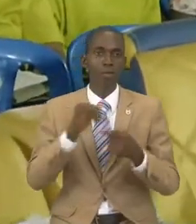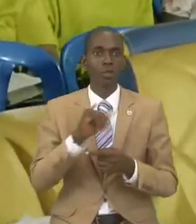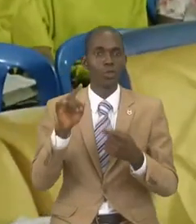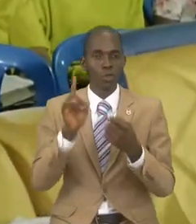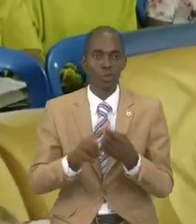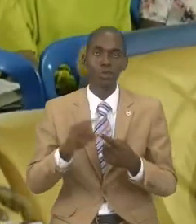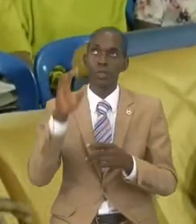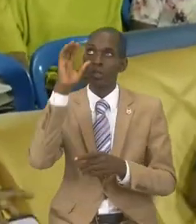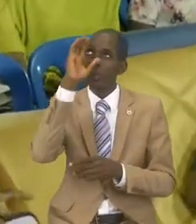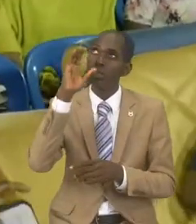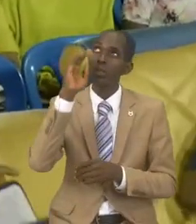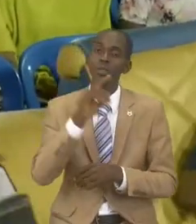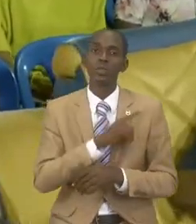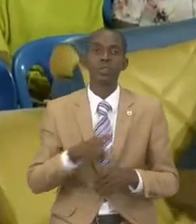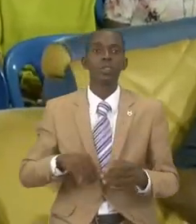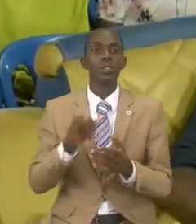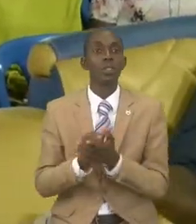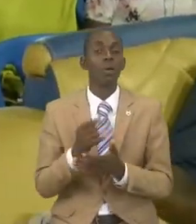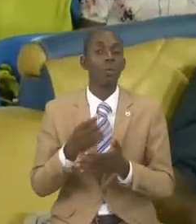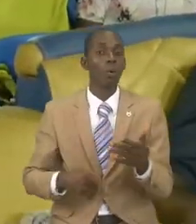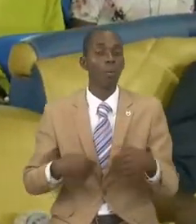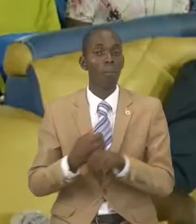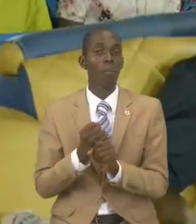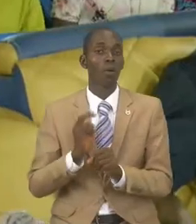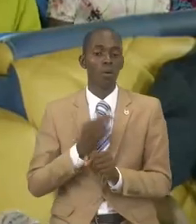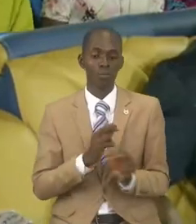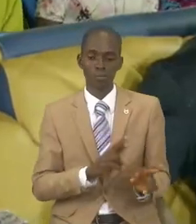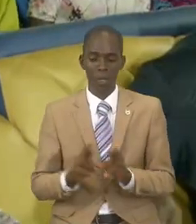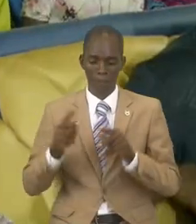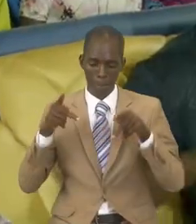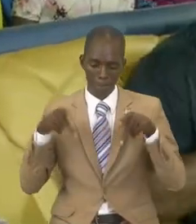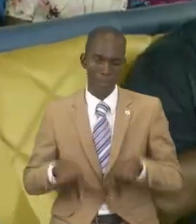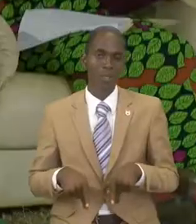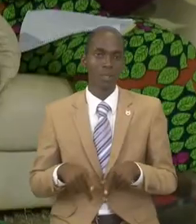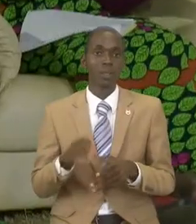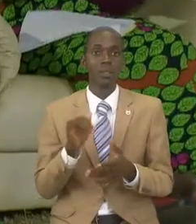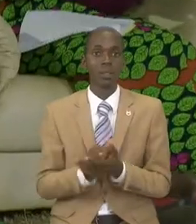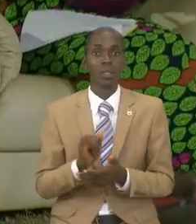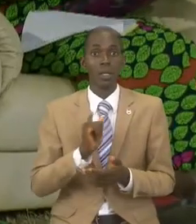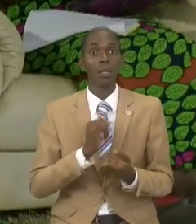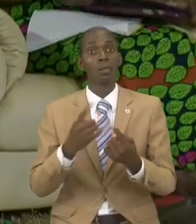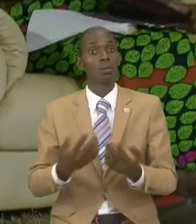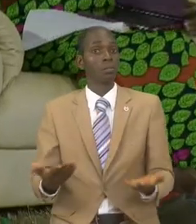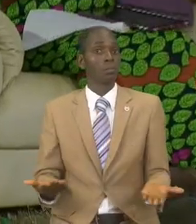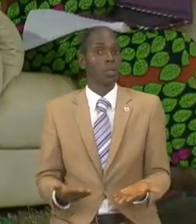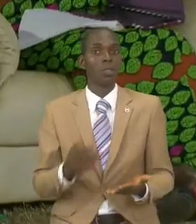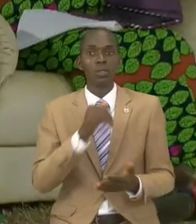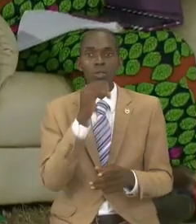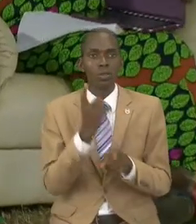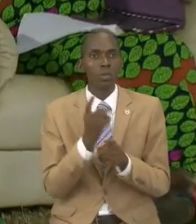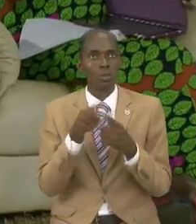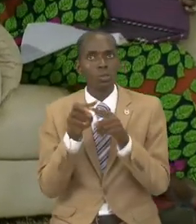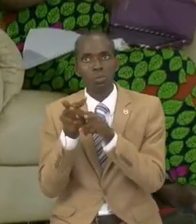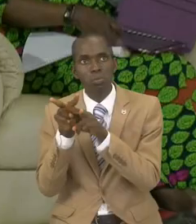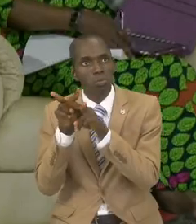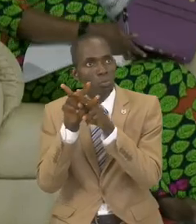Lord. That's what makes us ready. Personal. That I came here not to be a spectator. I